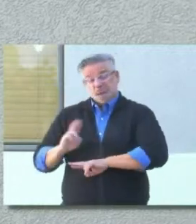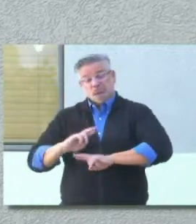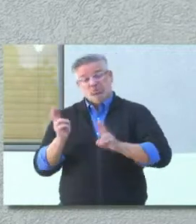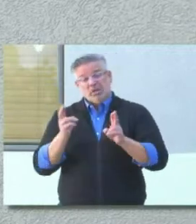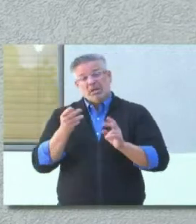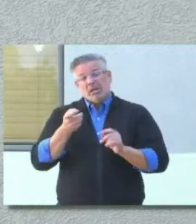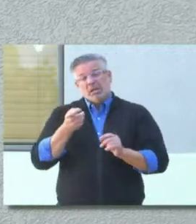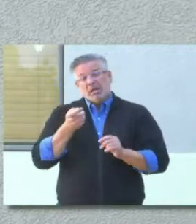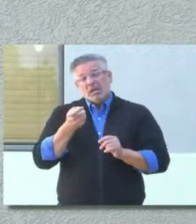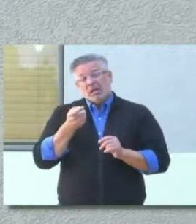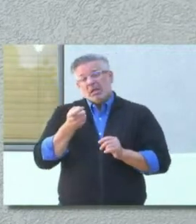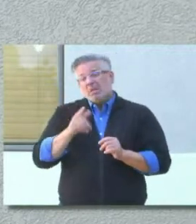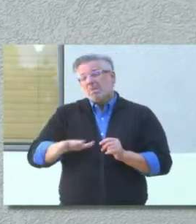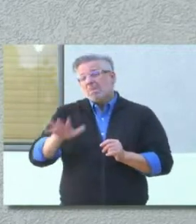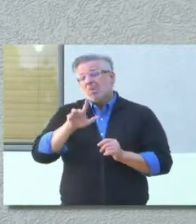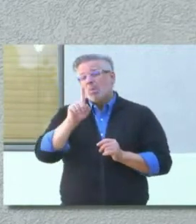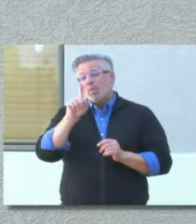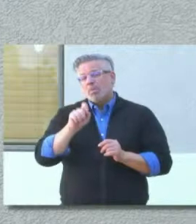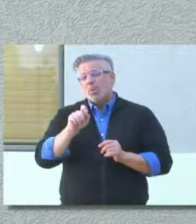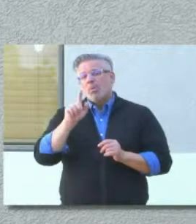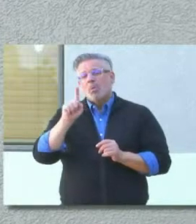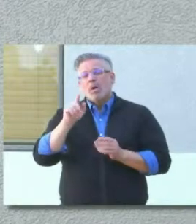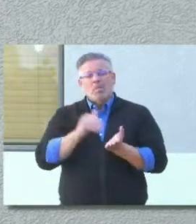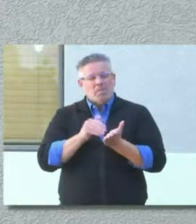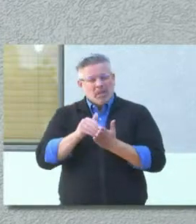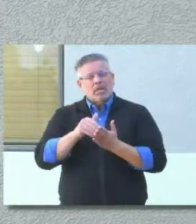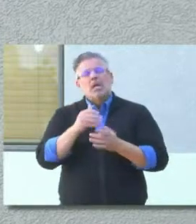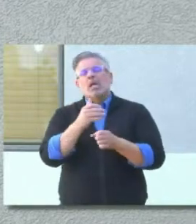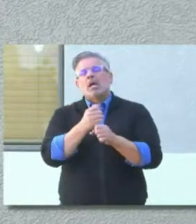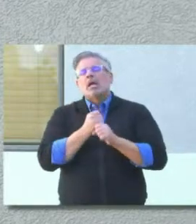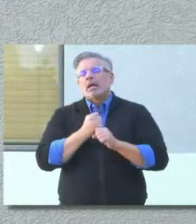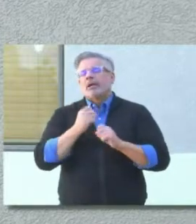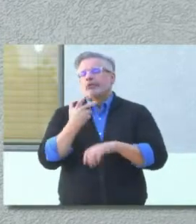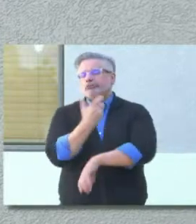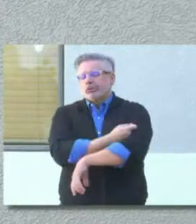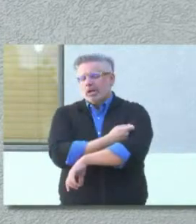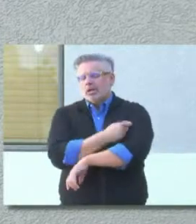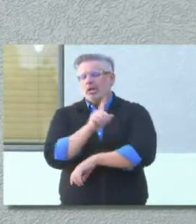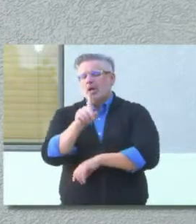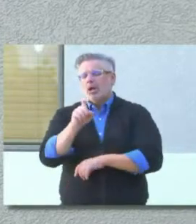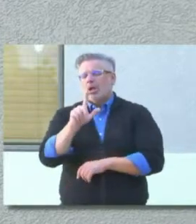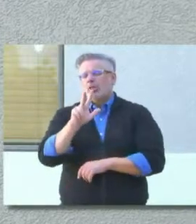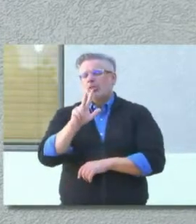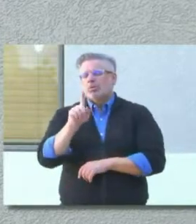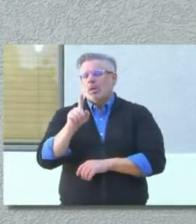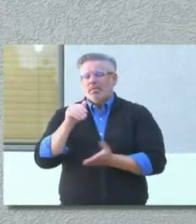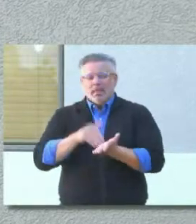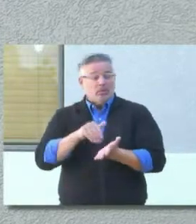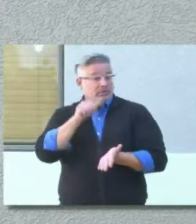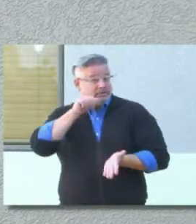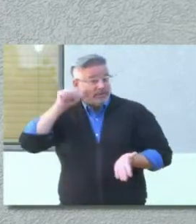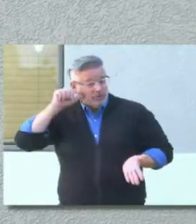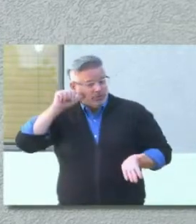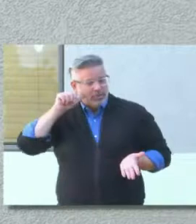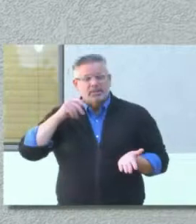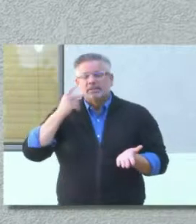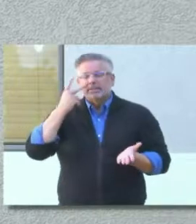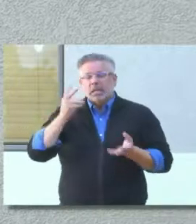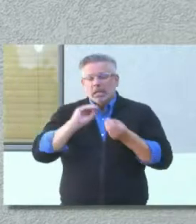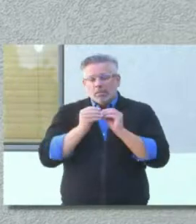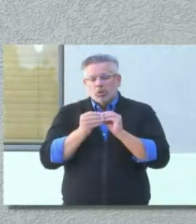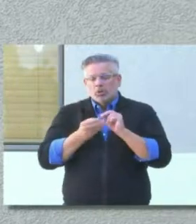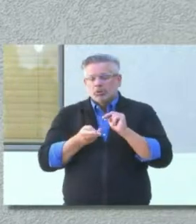little shy of 1.1 million people getting shots, 131,000 yesterday. So we're starting to see those